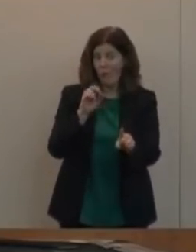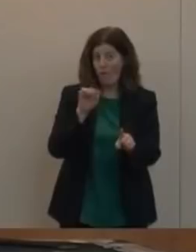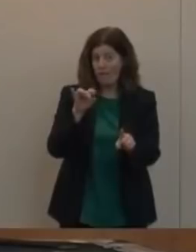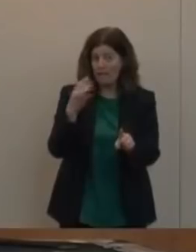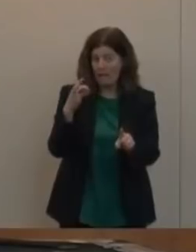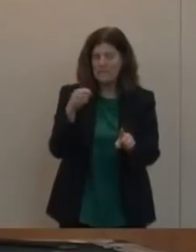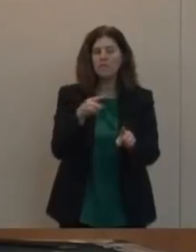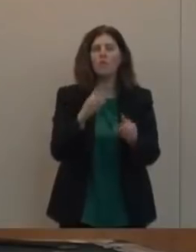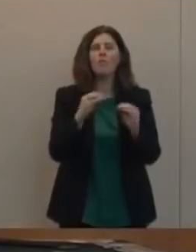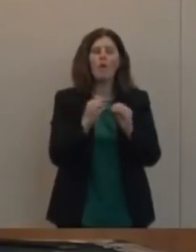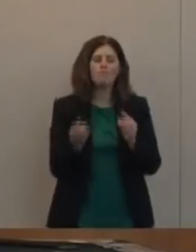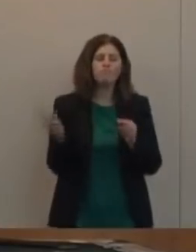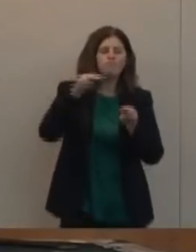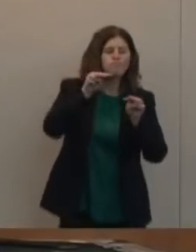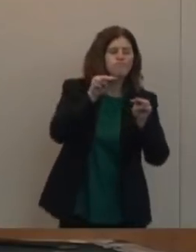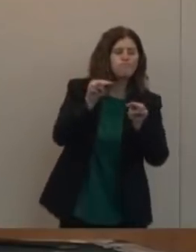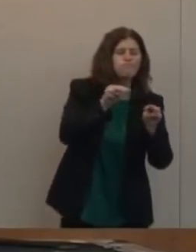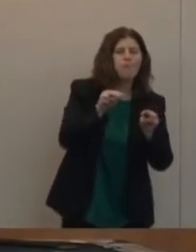case.